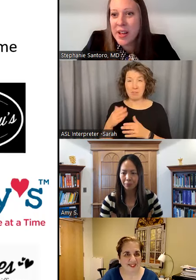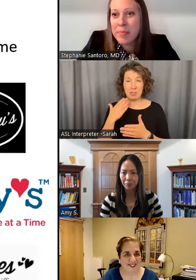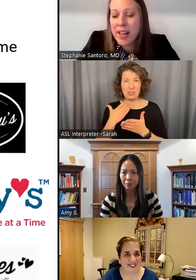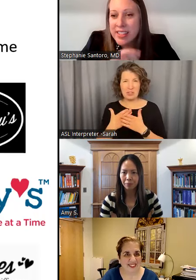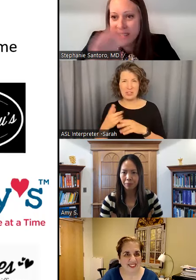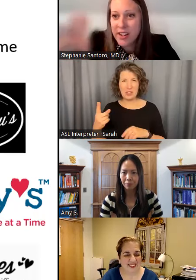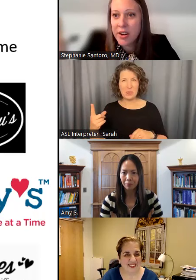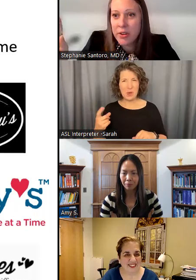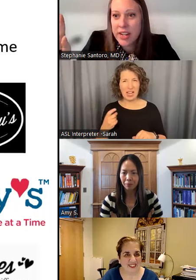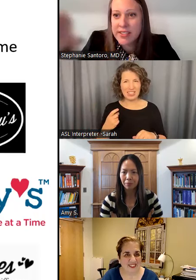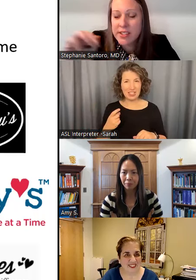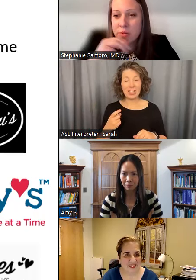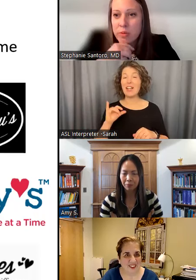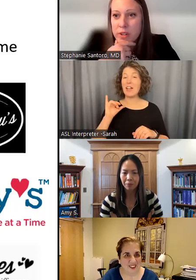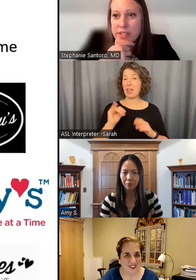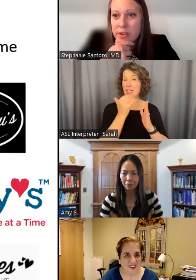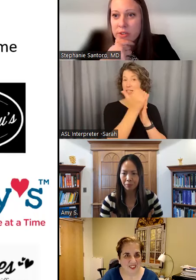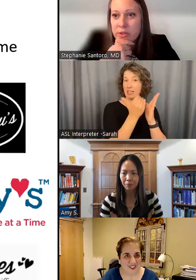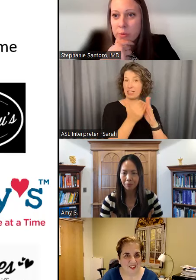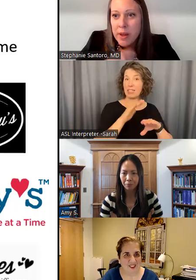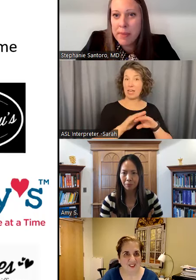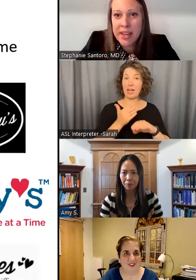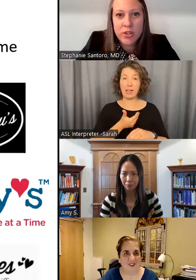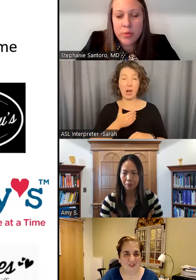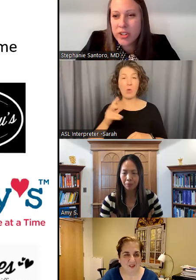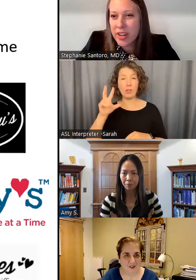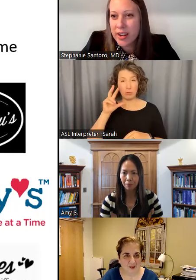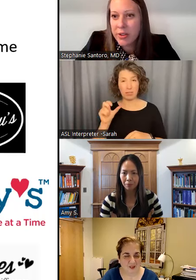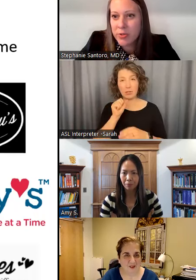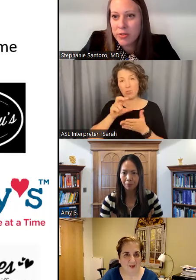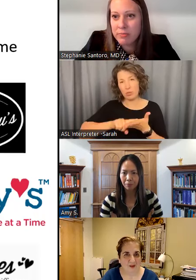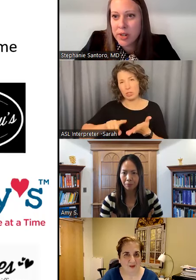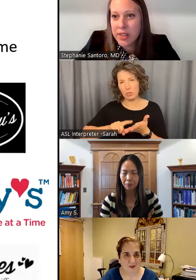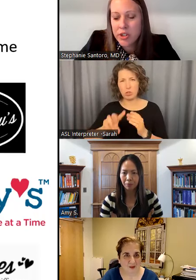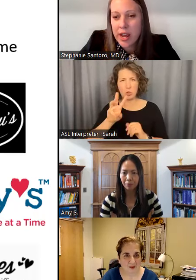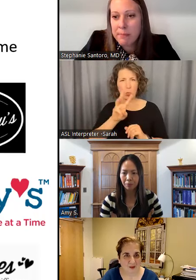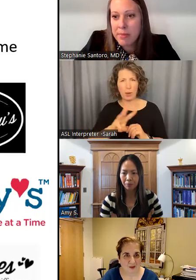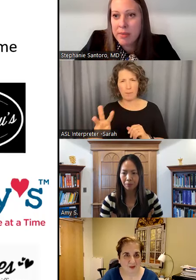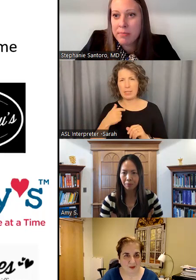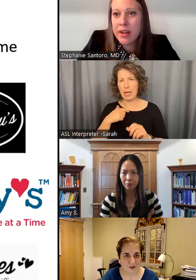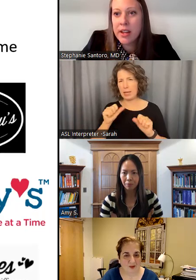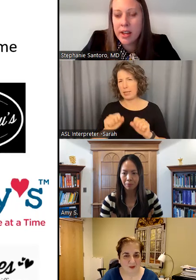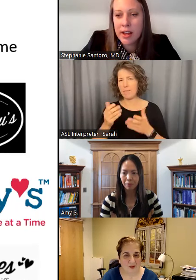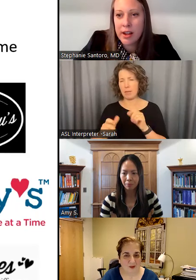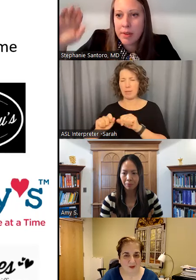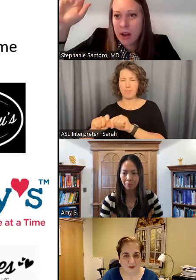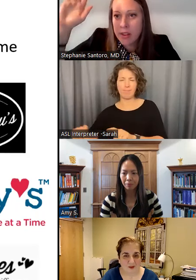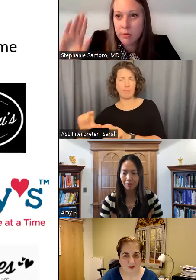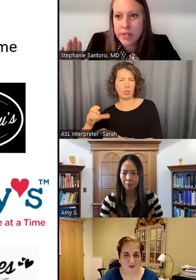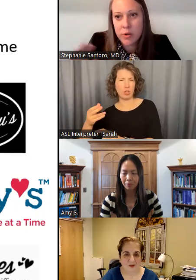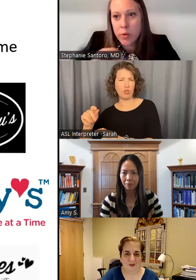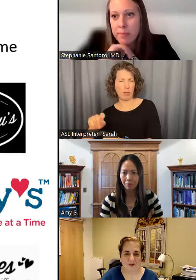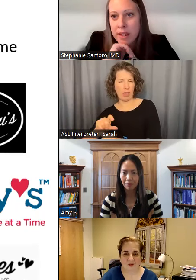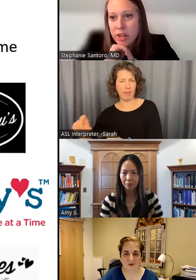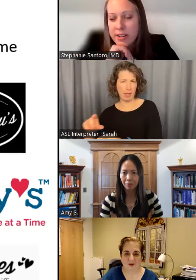It's listed on our Down syndrome research webpage, which I could put in the chat maybe, but on